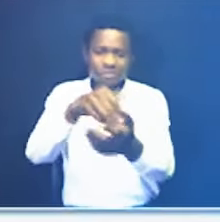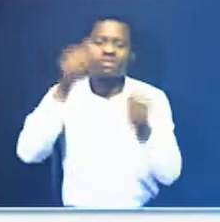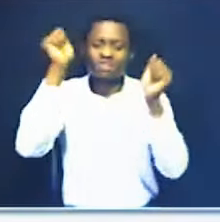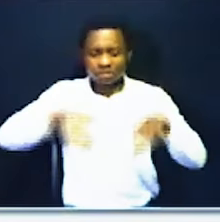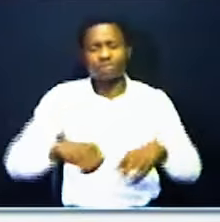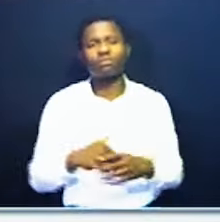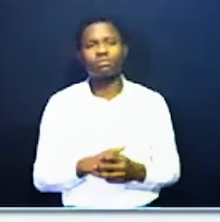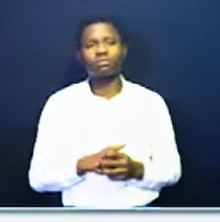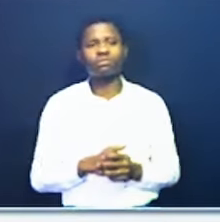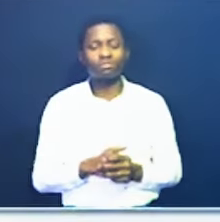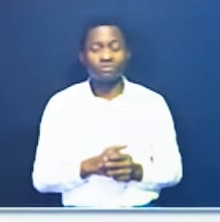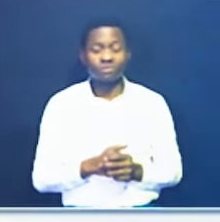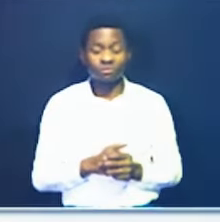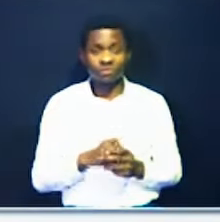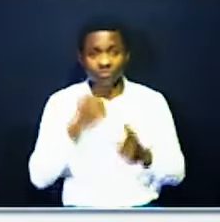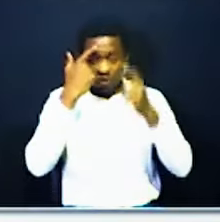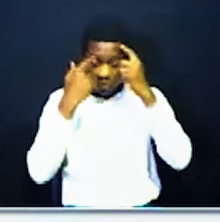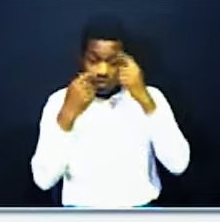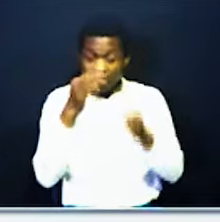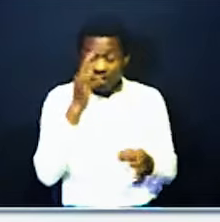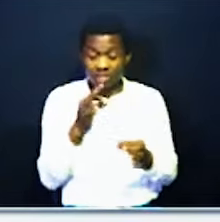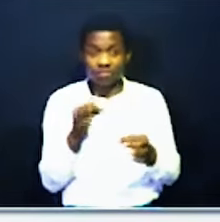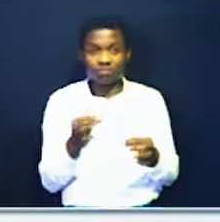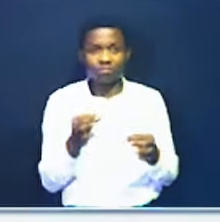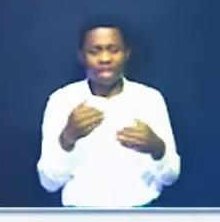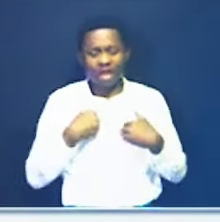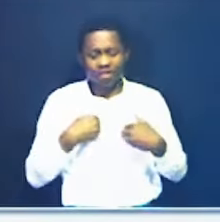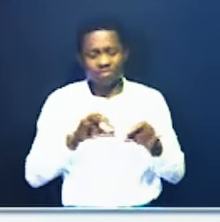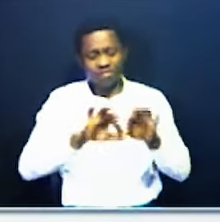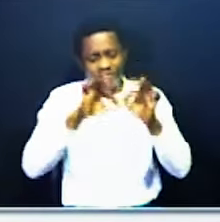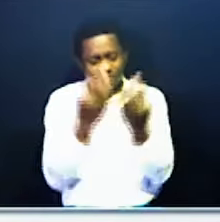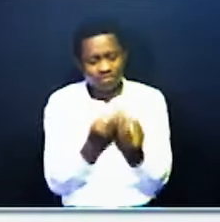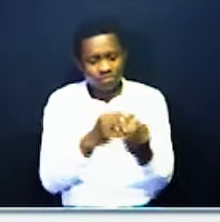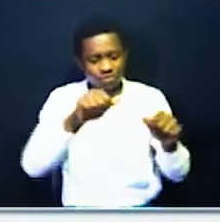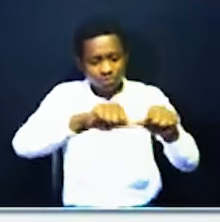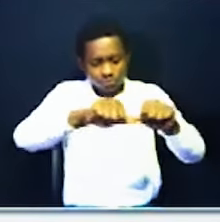raising family altars in Christian homes again is